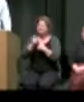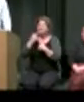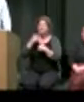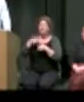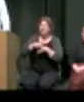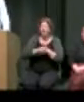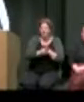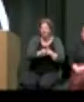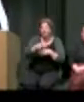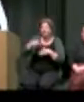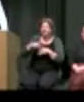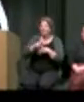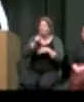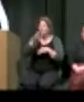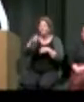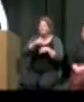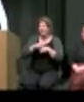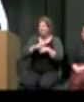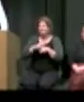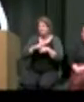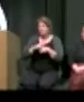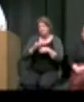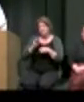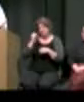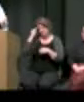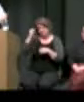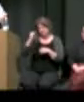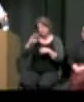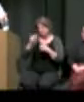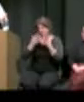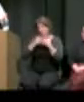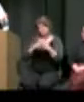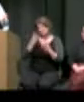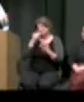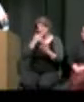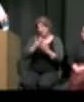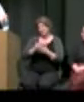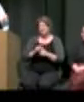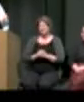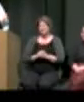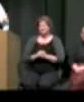trail 100 times. So that worked out pretty well.